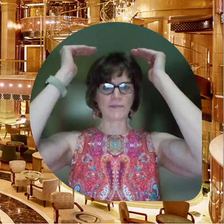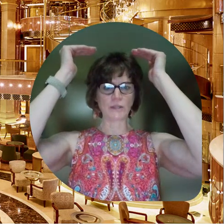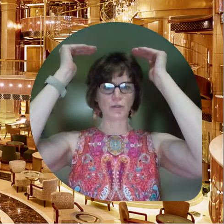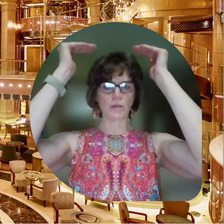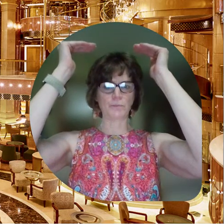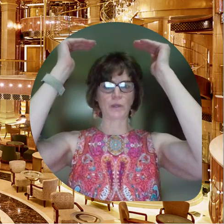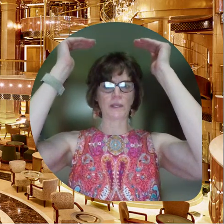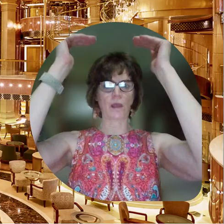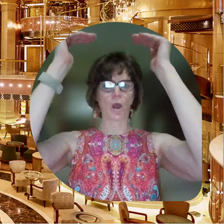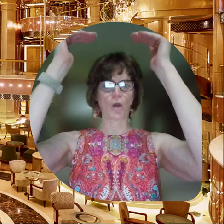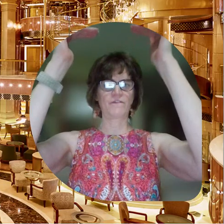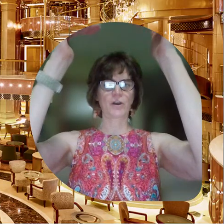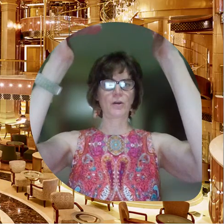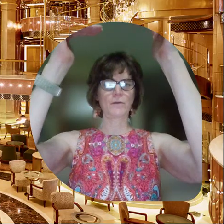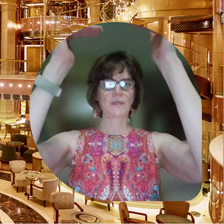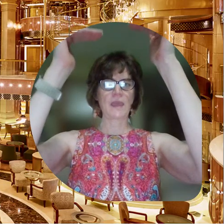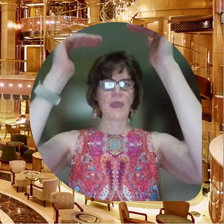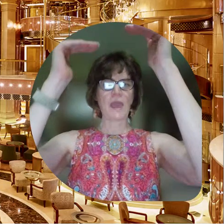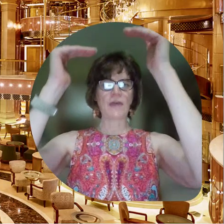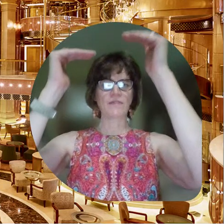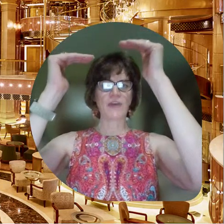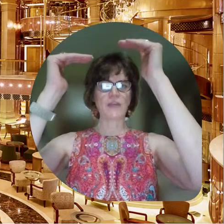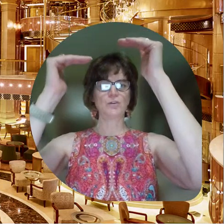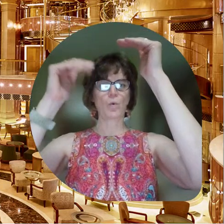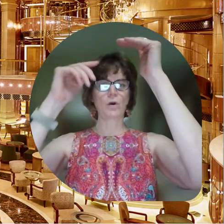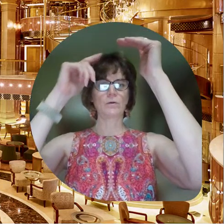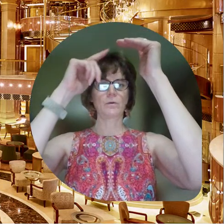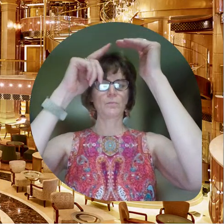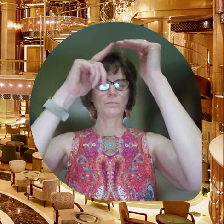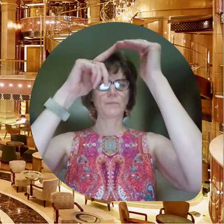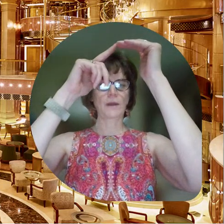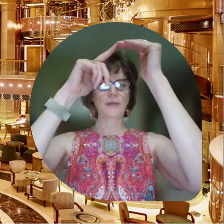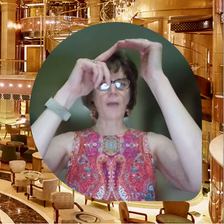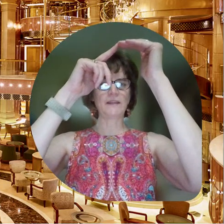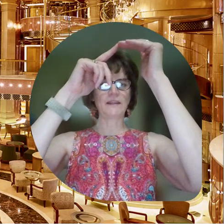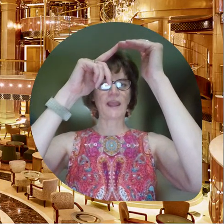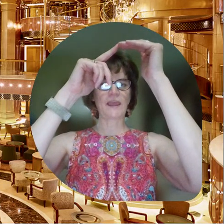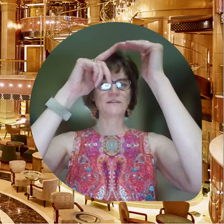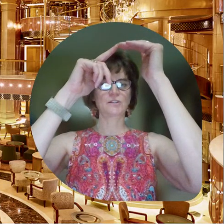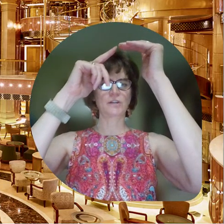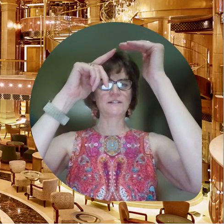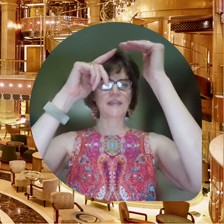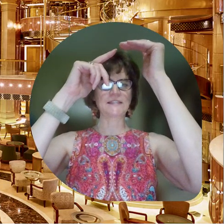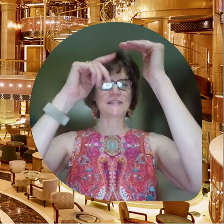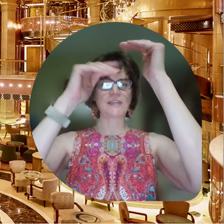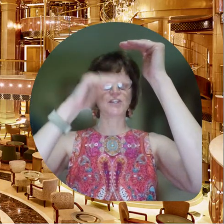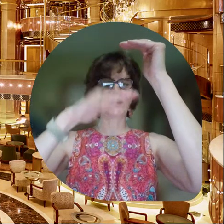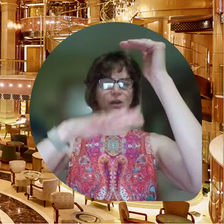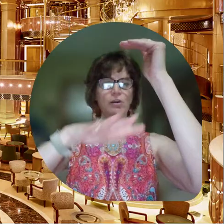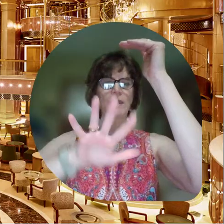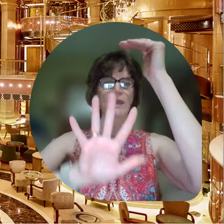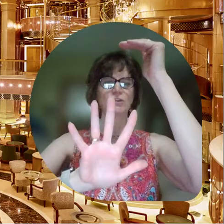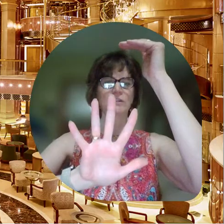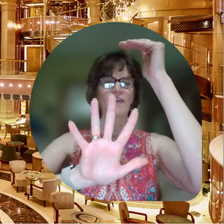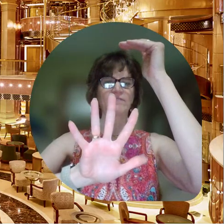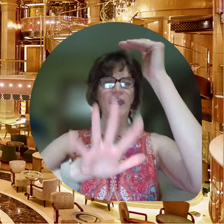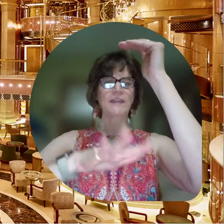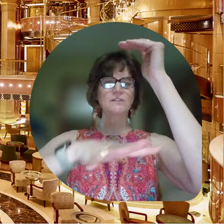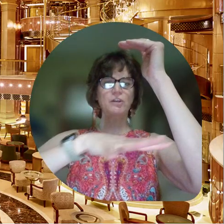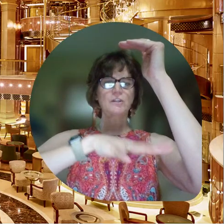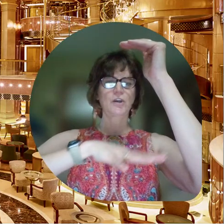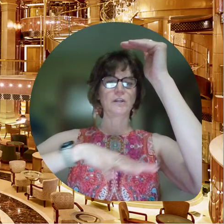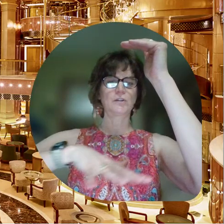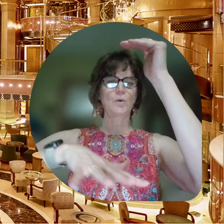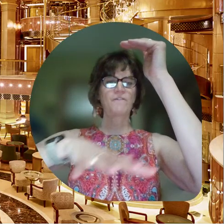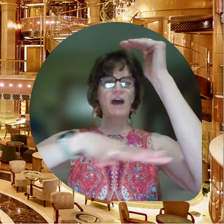head, and then you're going to bring it over, and then your dominant hand is going to stay stationary, and your left hand